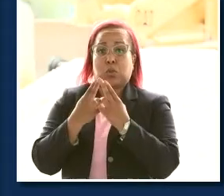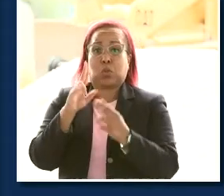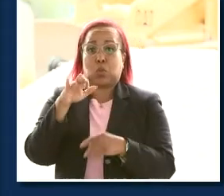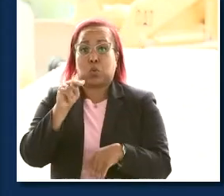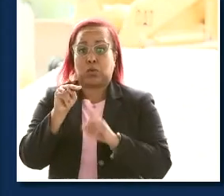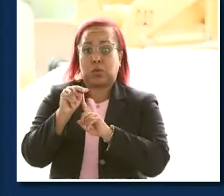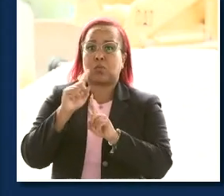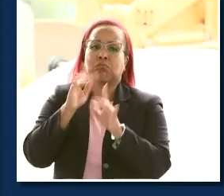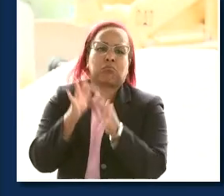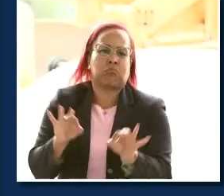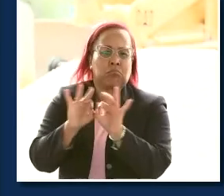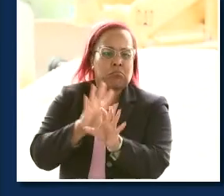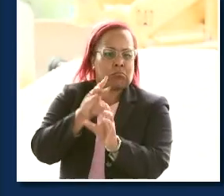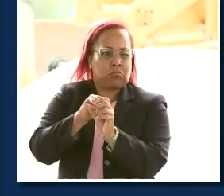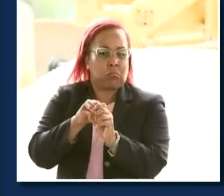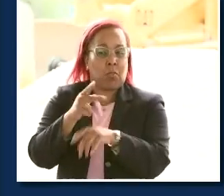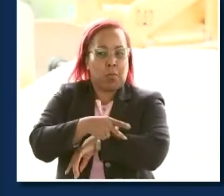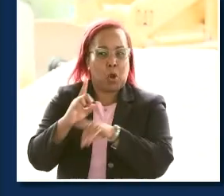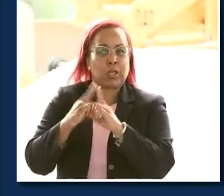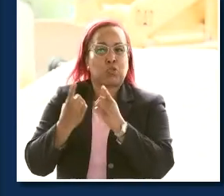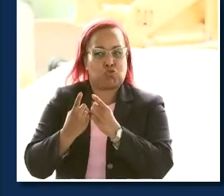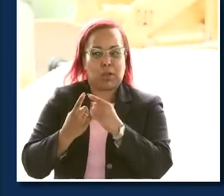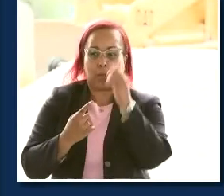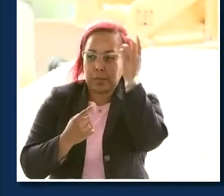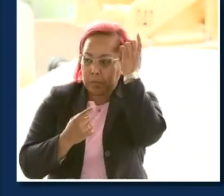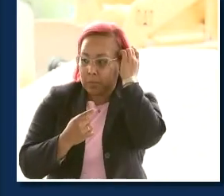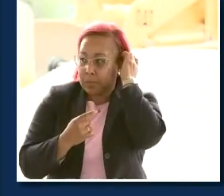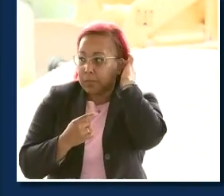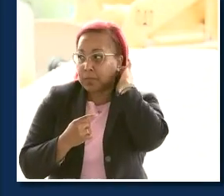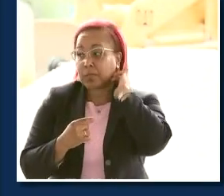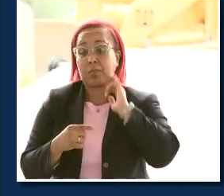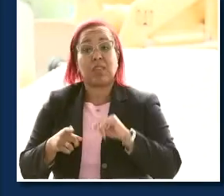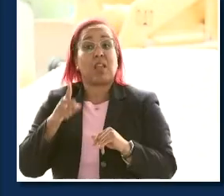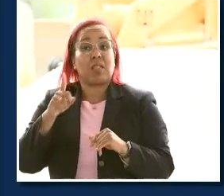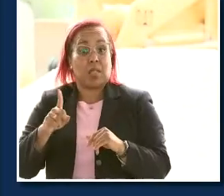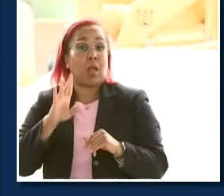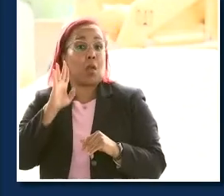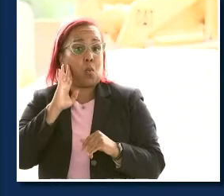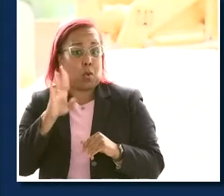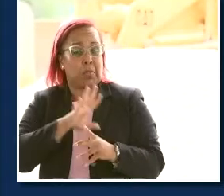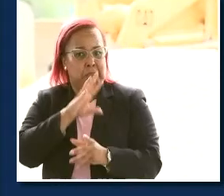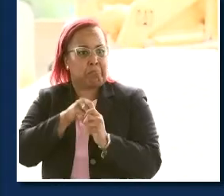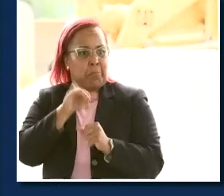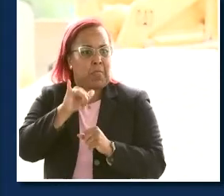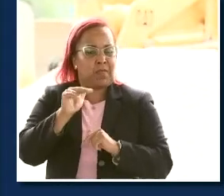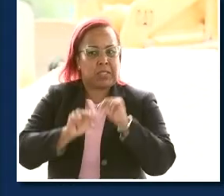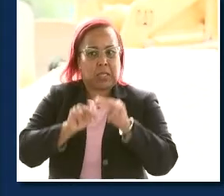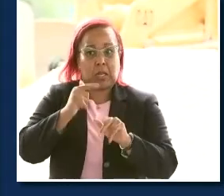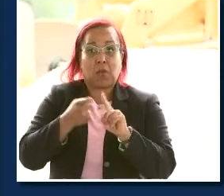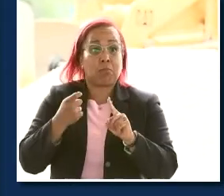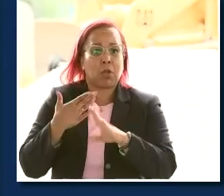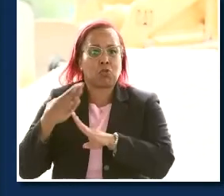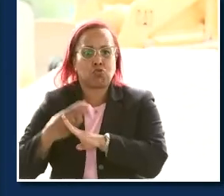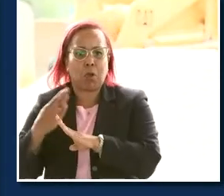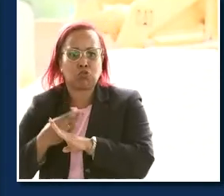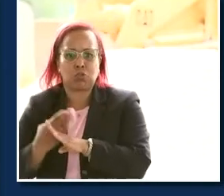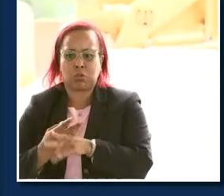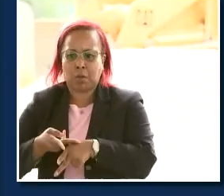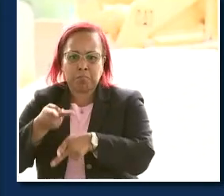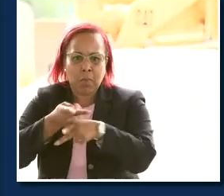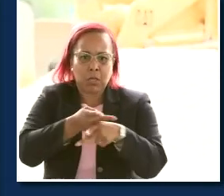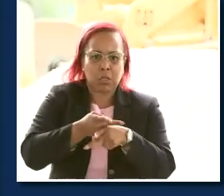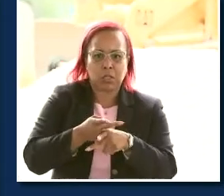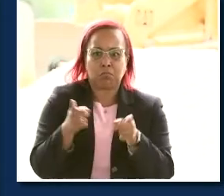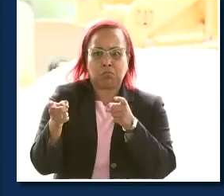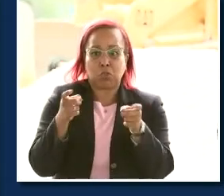play an integral role in the Park District system, and they'll be at the center of this new facility. From construction to maintenance to